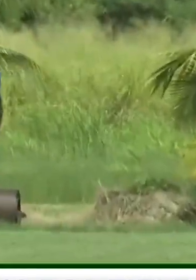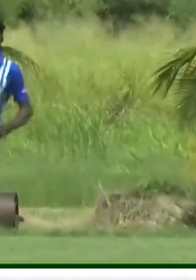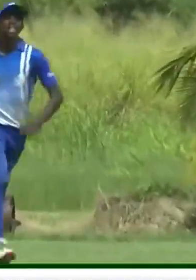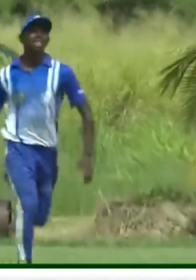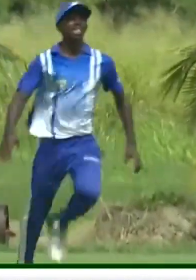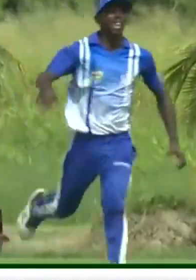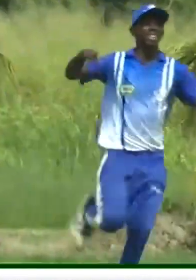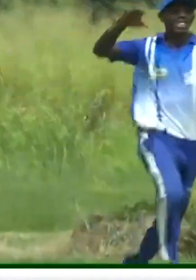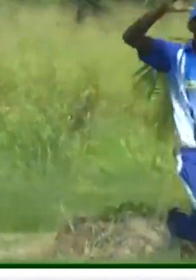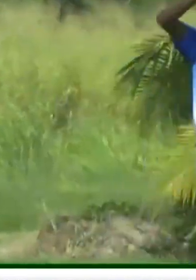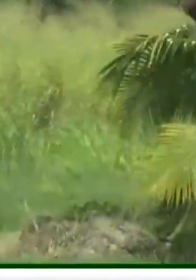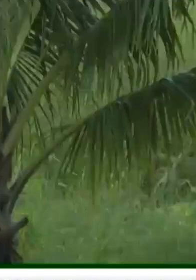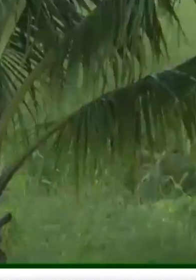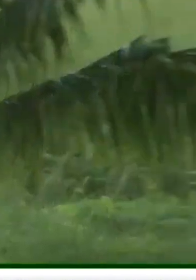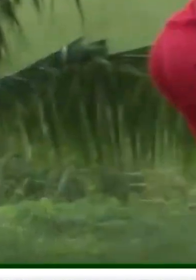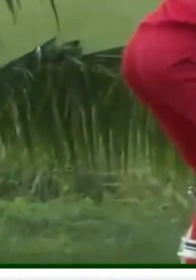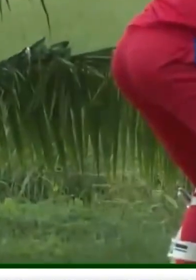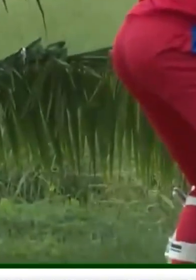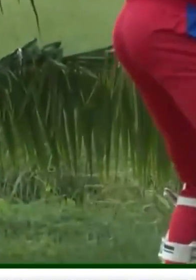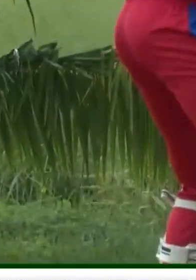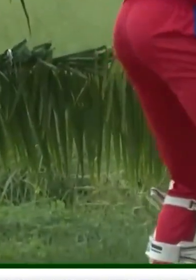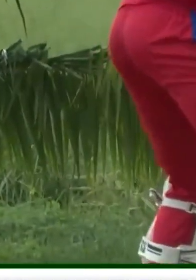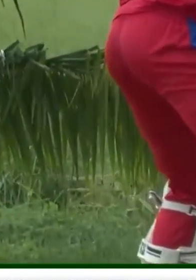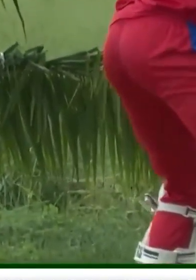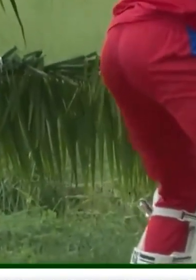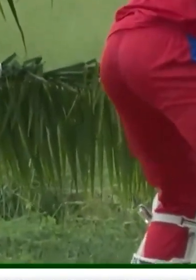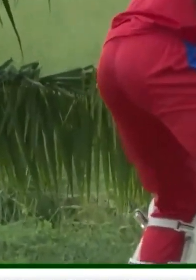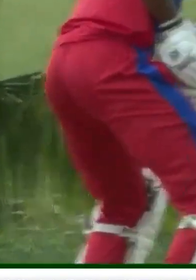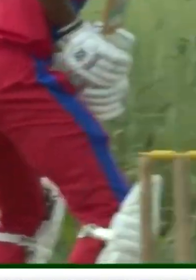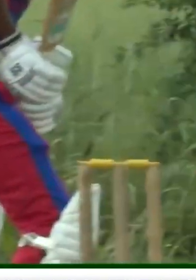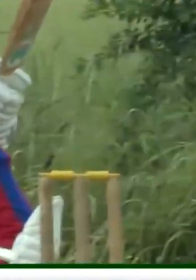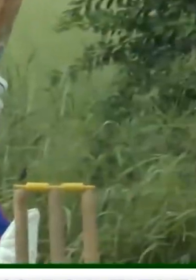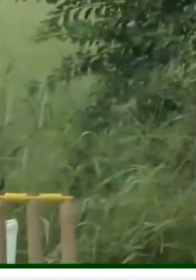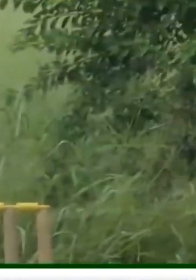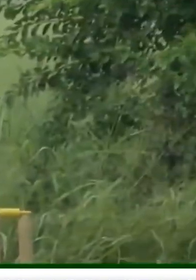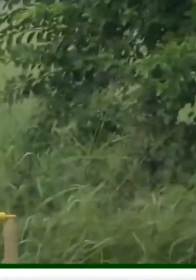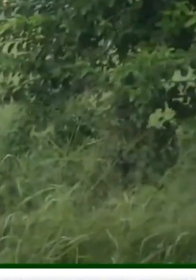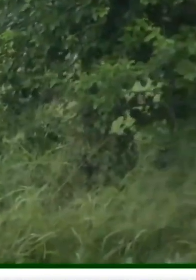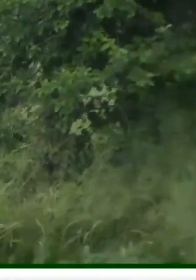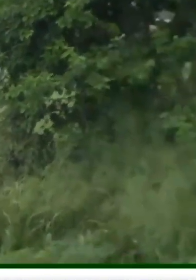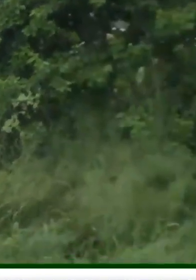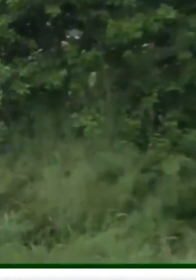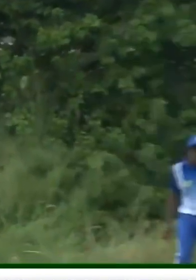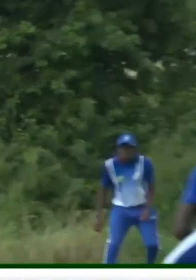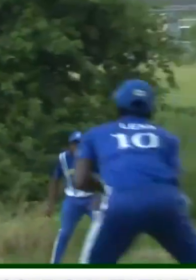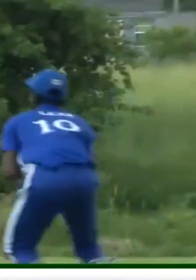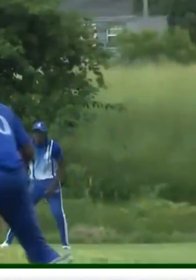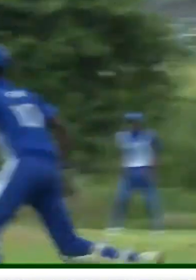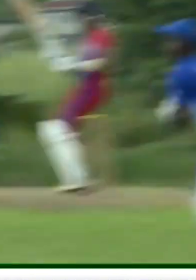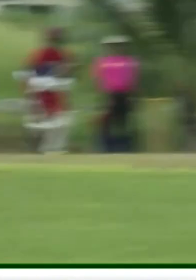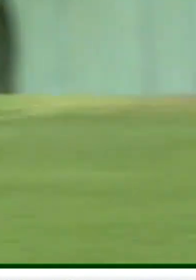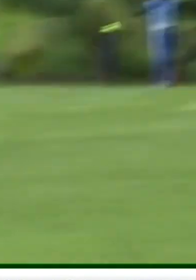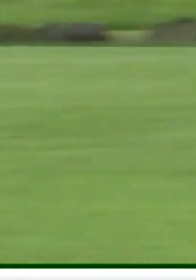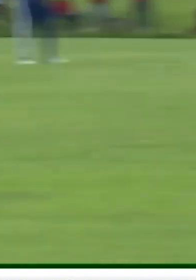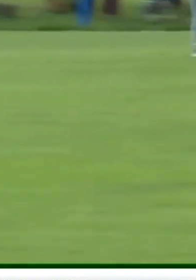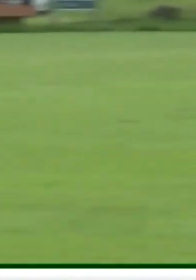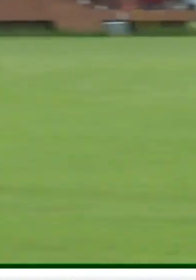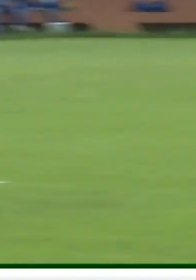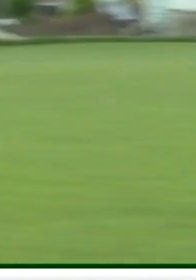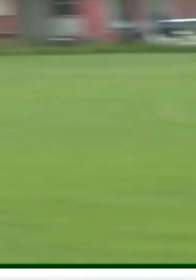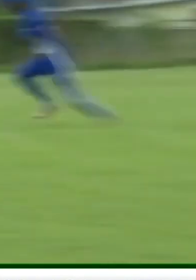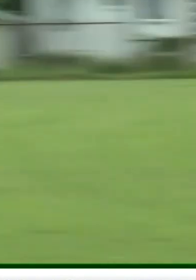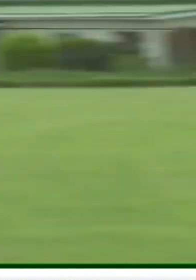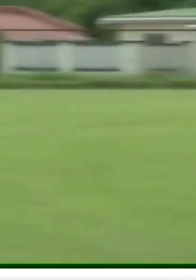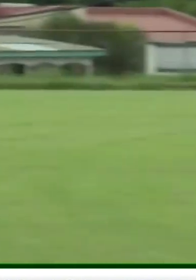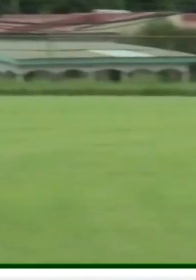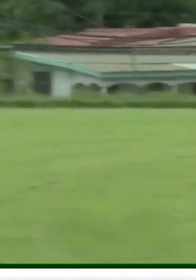trouble. Preston Clark was the new batsman, and he attempted to steady the ship for Queen's College. This delivery is too short from Zion